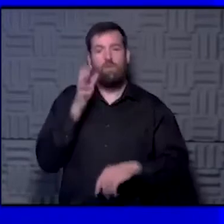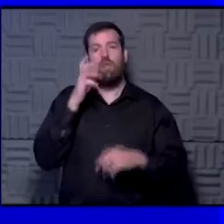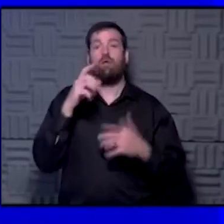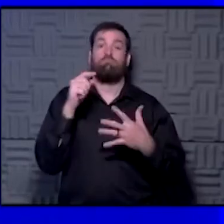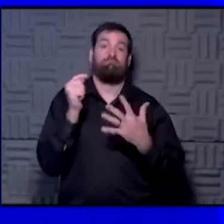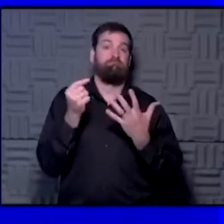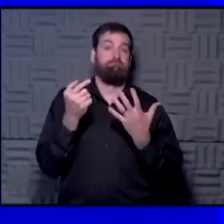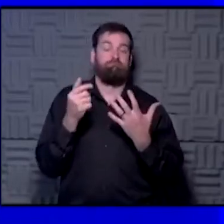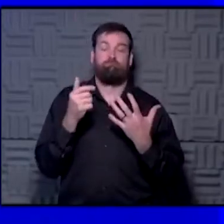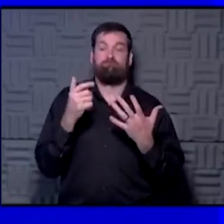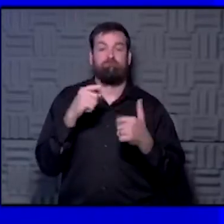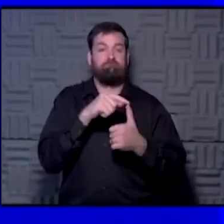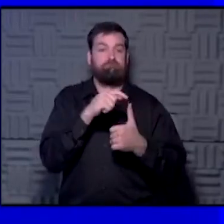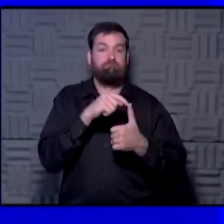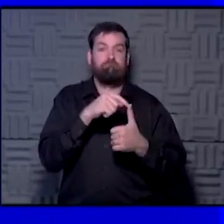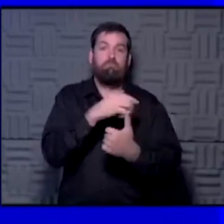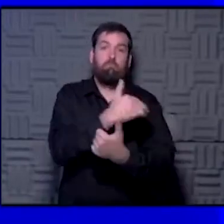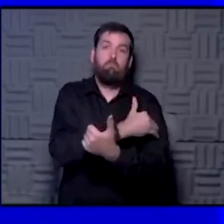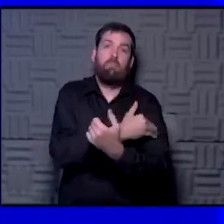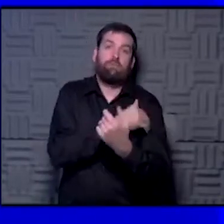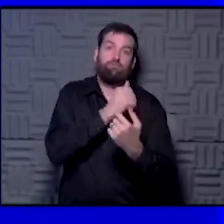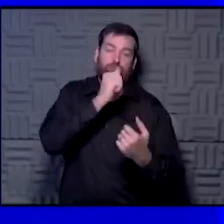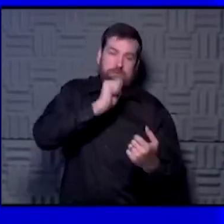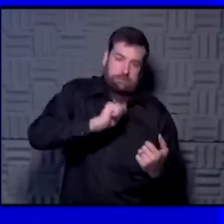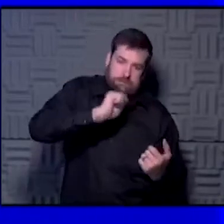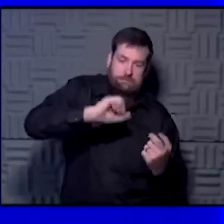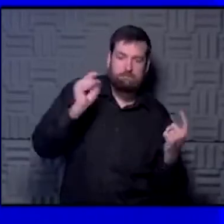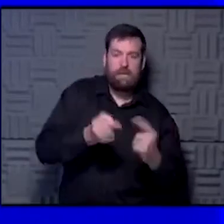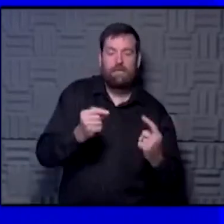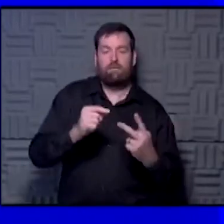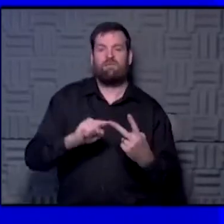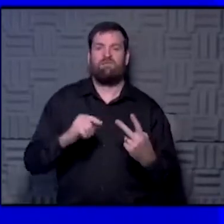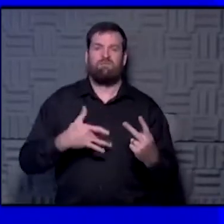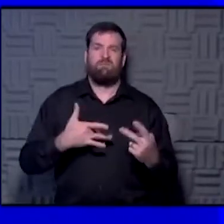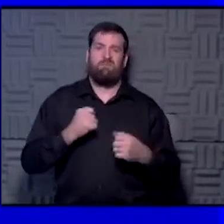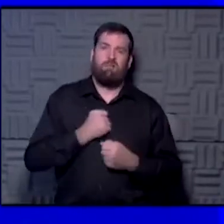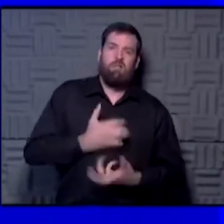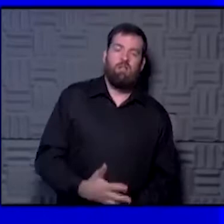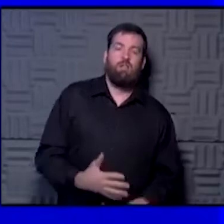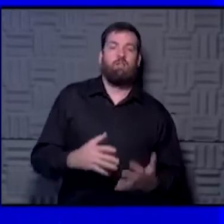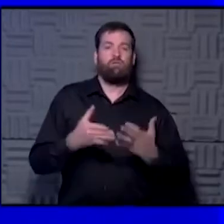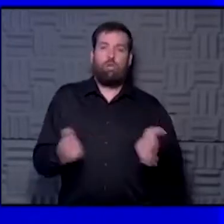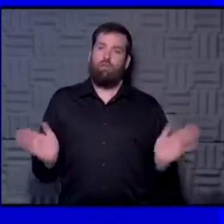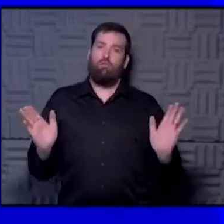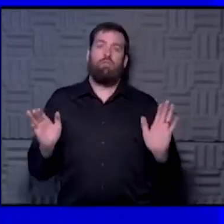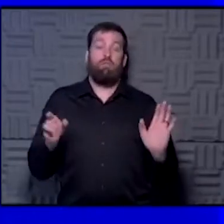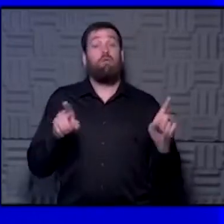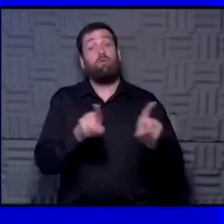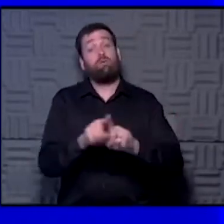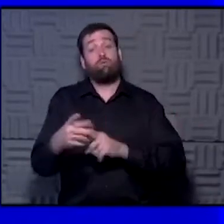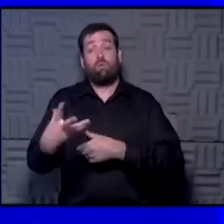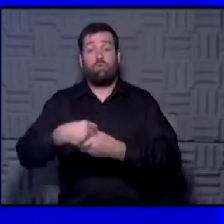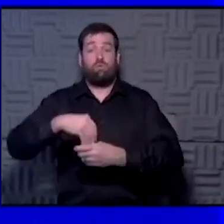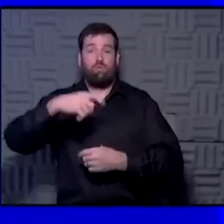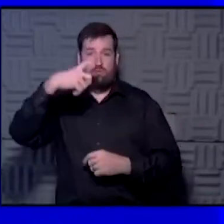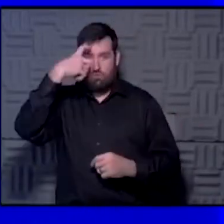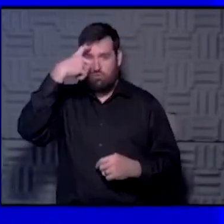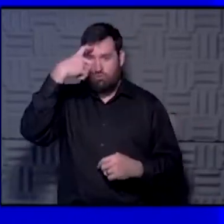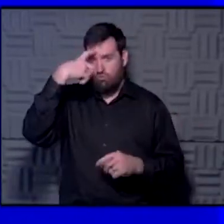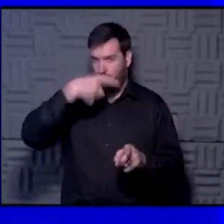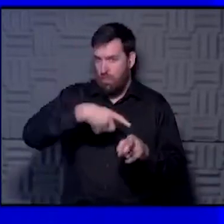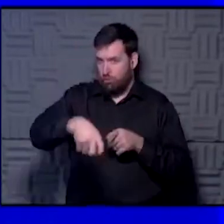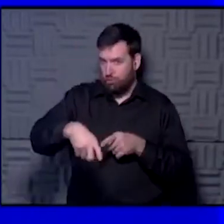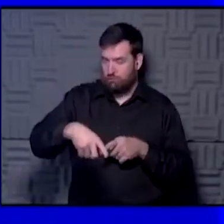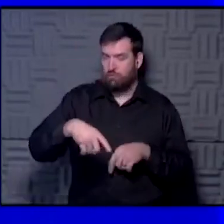things like the muscle aches, the fatigue, things of that nature, the general ones. We will also be including neurology